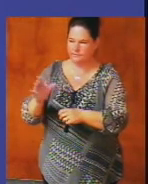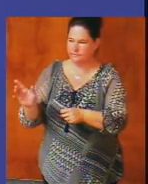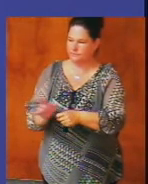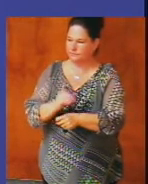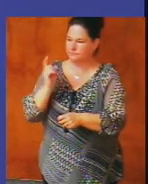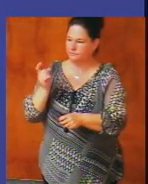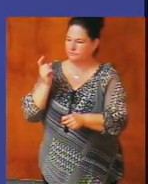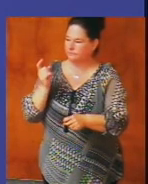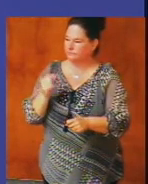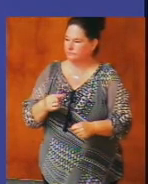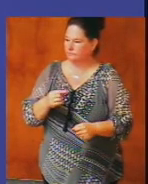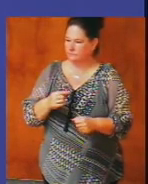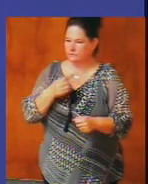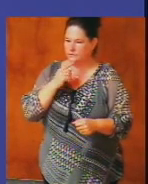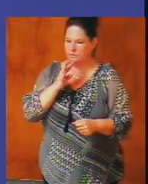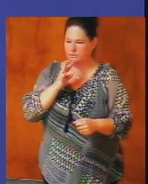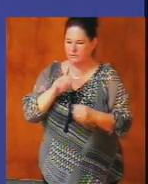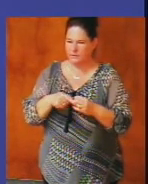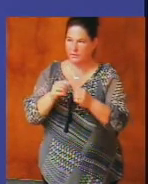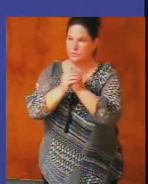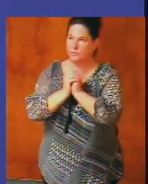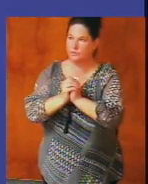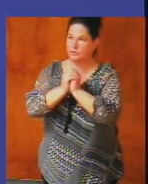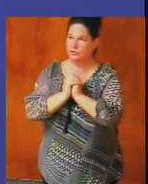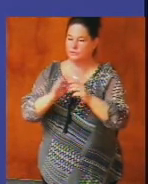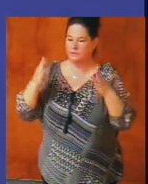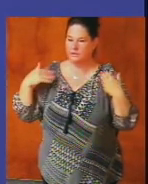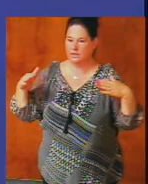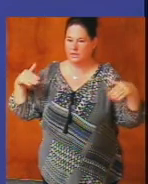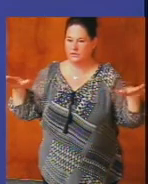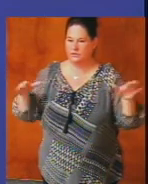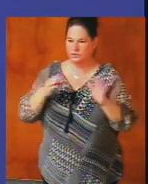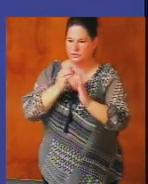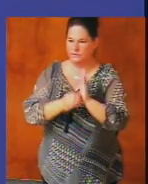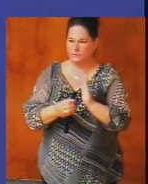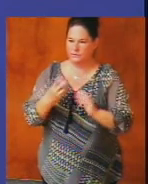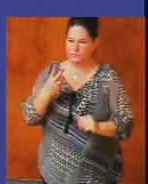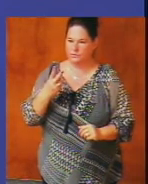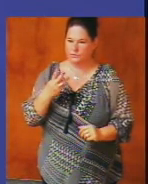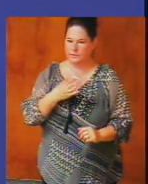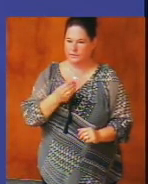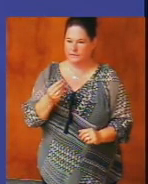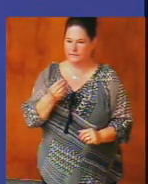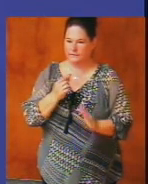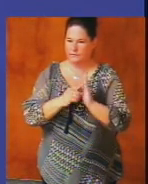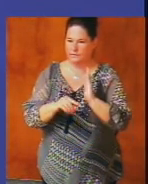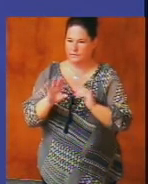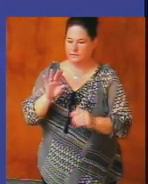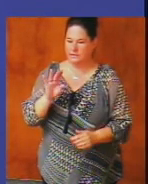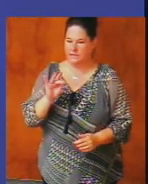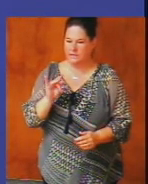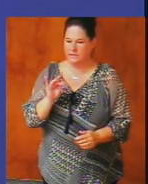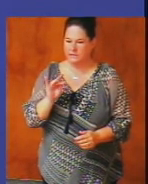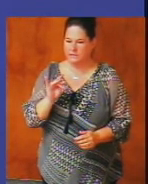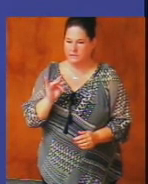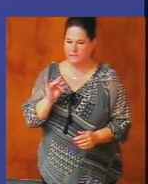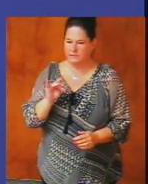And he mentions the worship of angels in chapter 2 and verse 18.